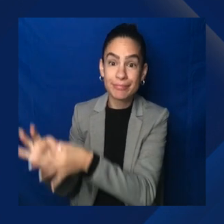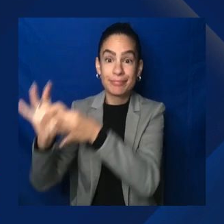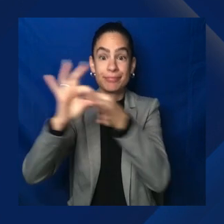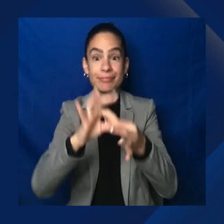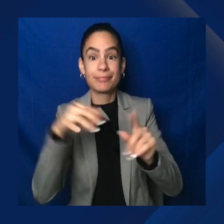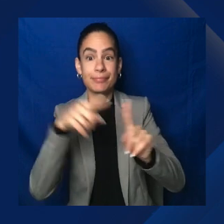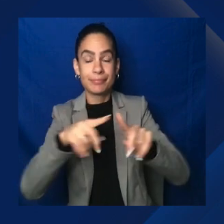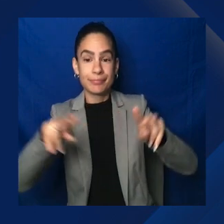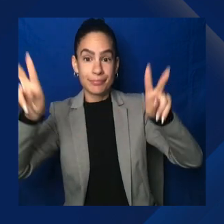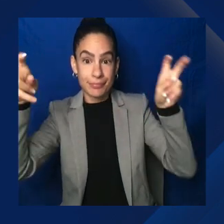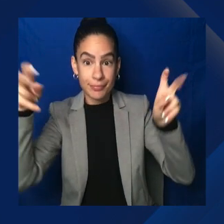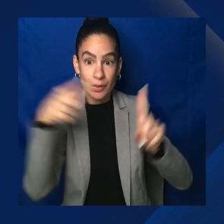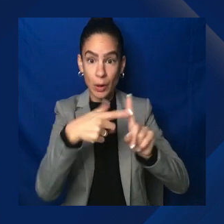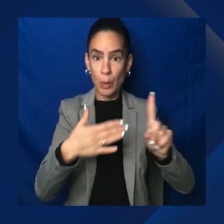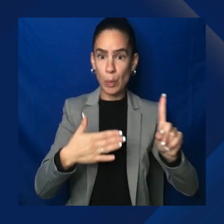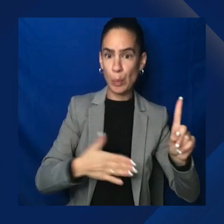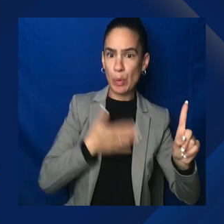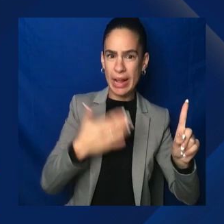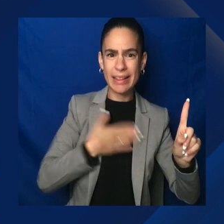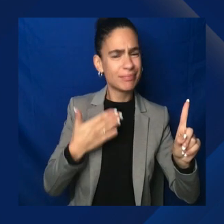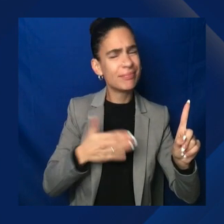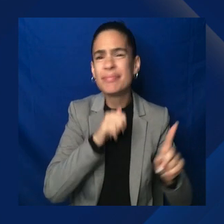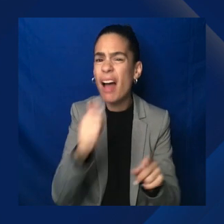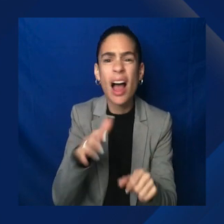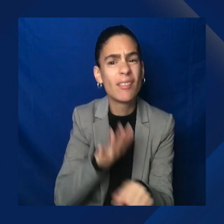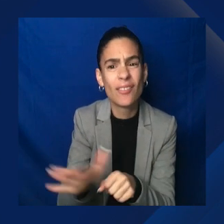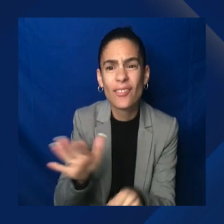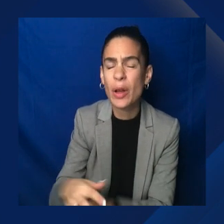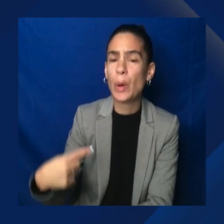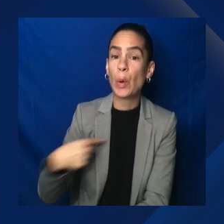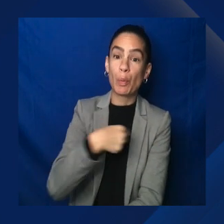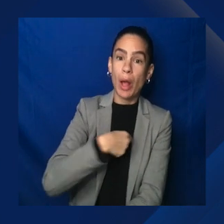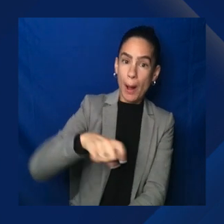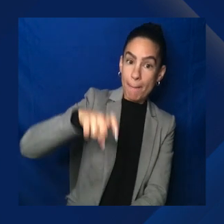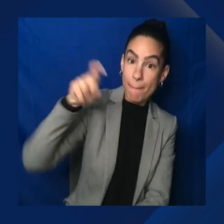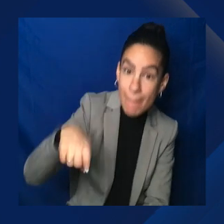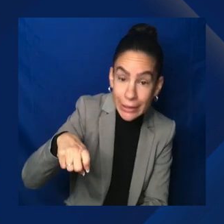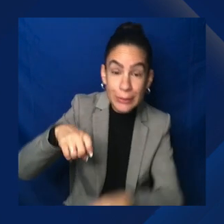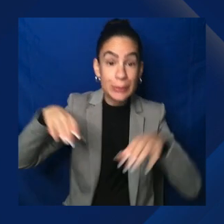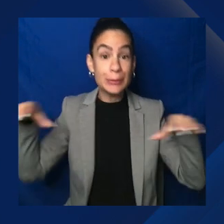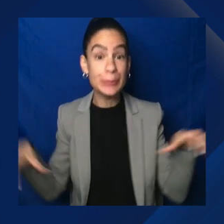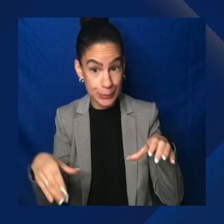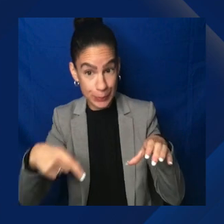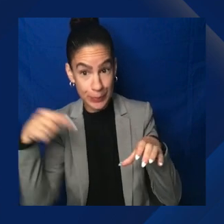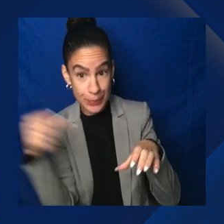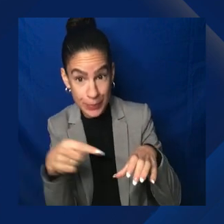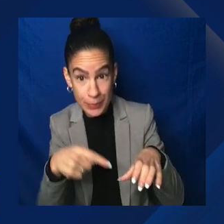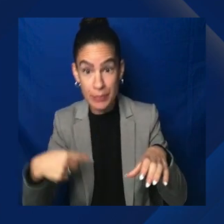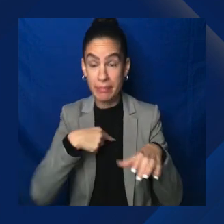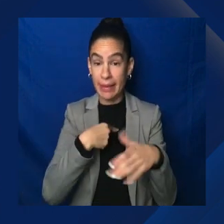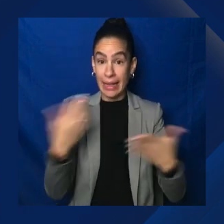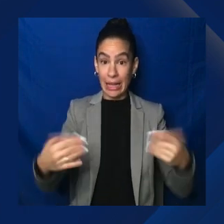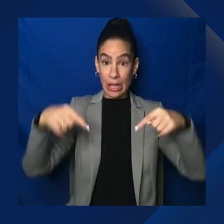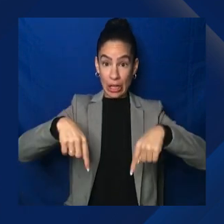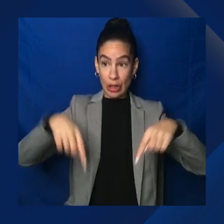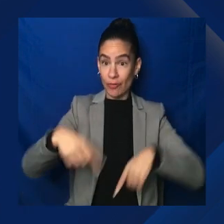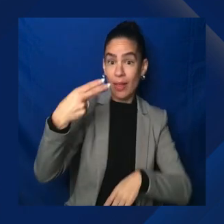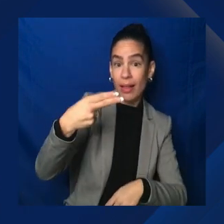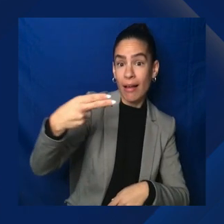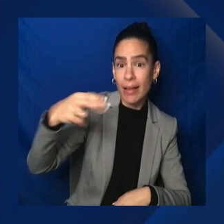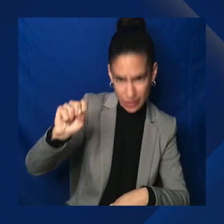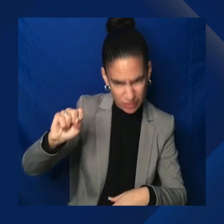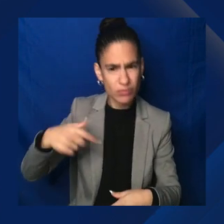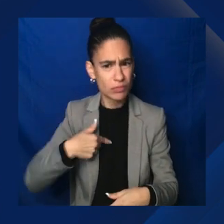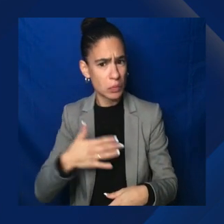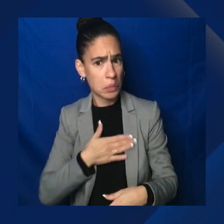must do. At HHS, we're more than willing to take on this issue. We're doing it every